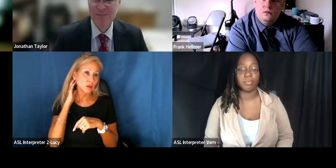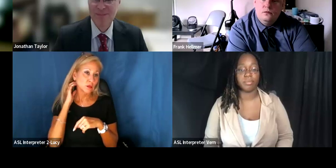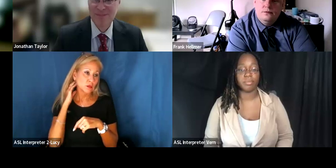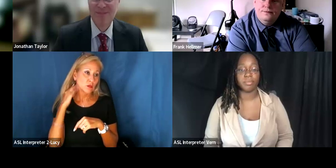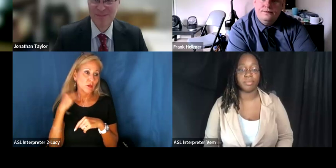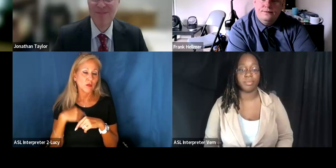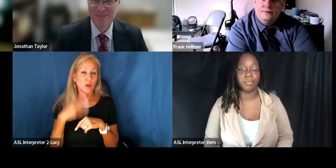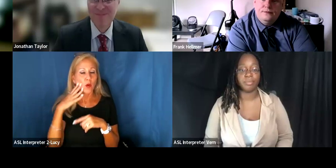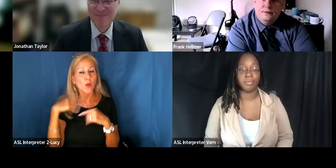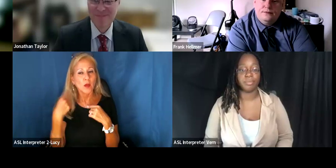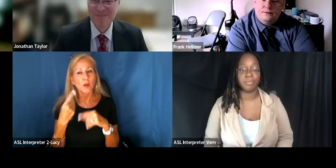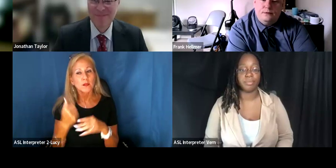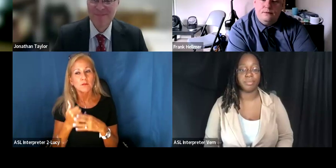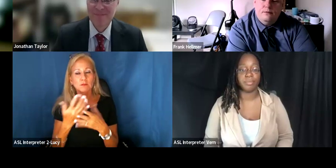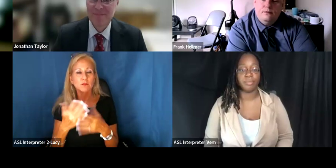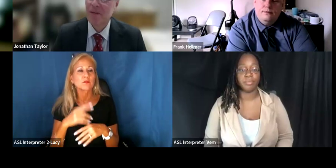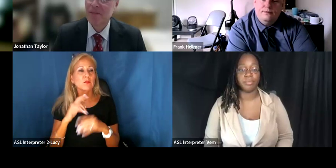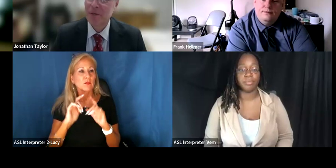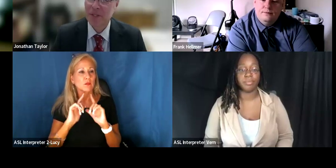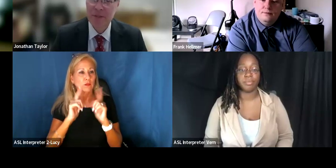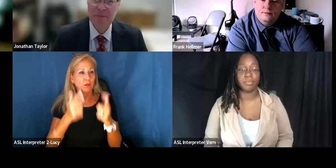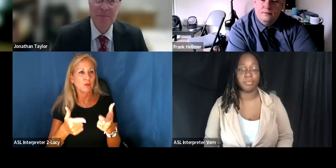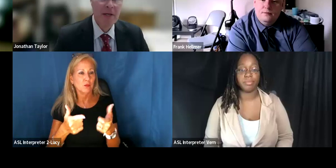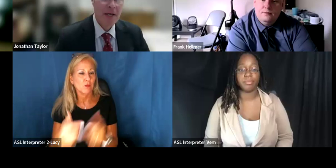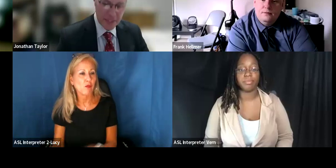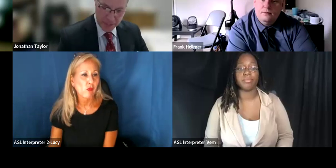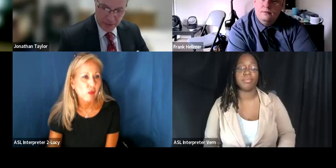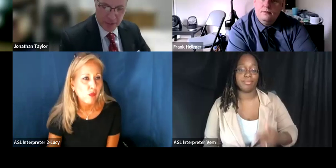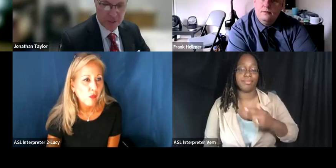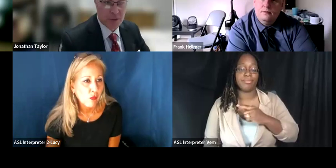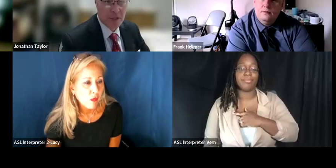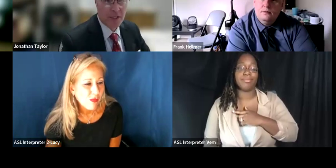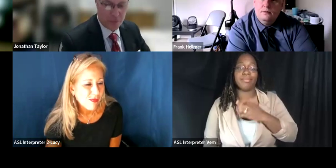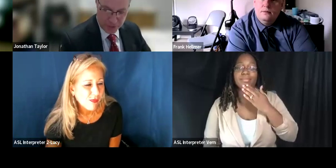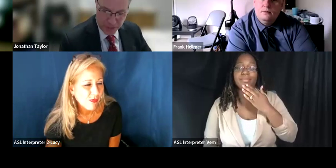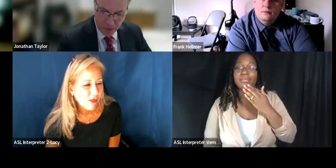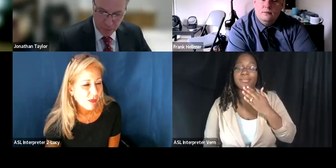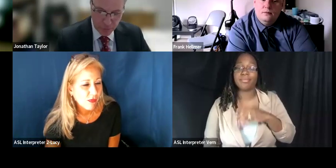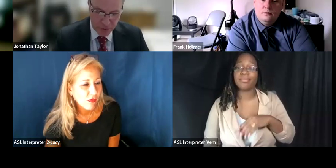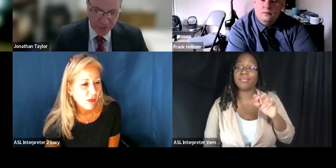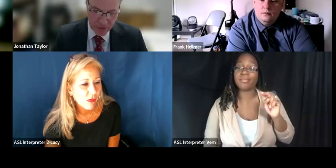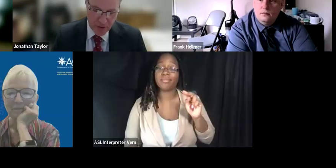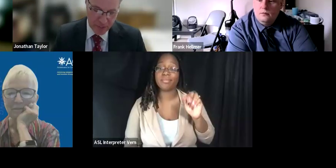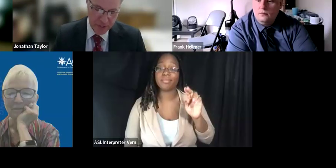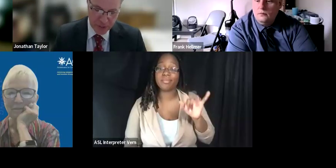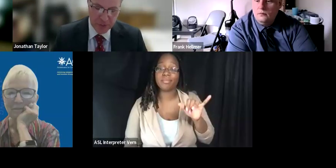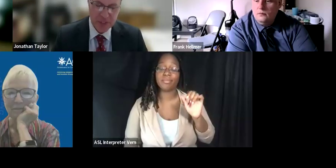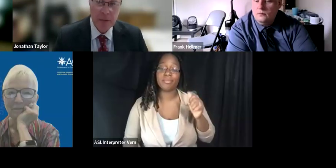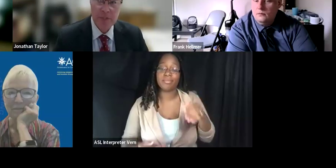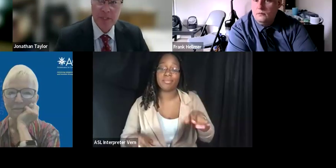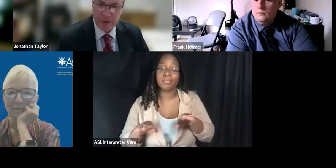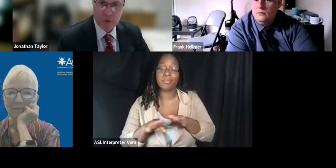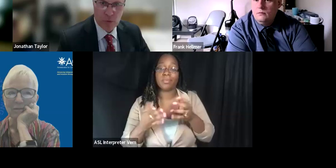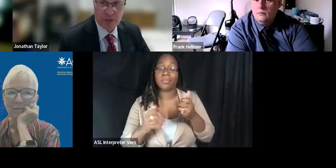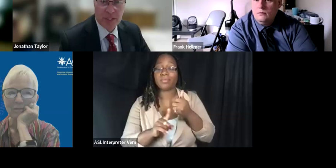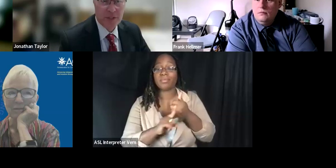can be improvements. So want to hear about it. Thank you, Elizabeth. And Nancy, I'll let you close that question out. What do you think self-advocates can do to